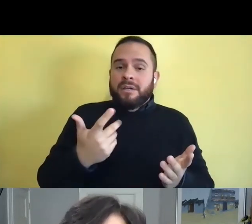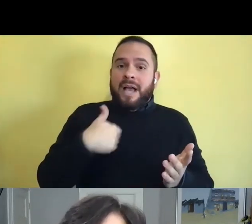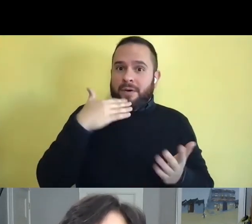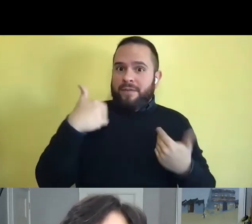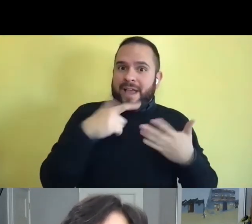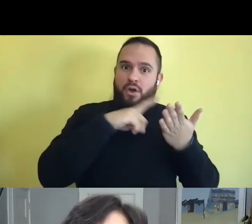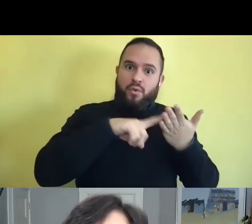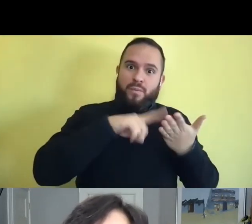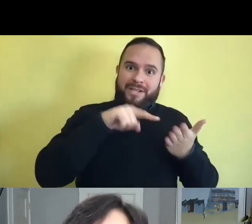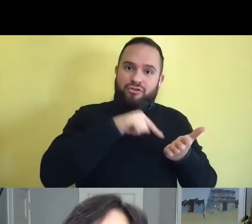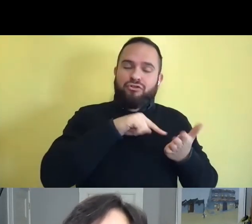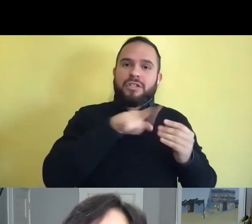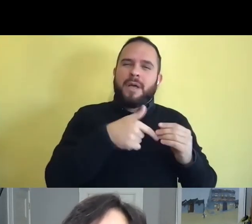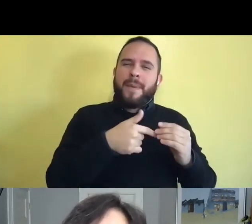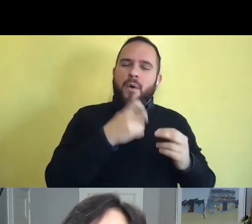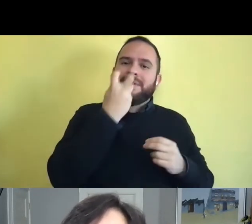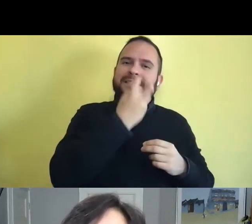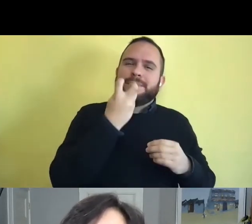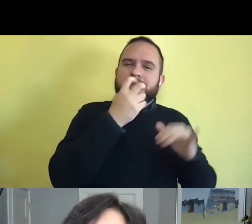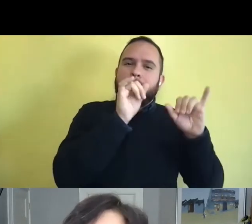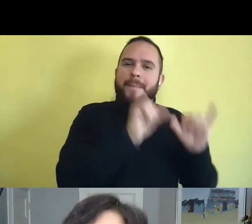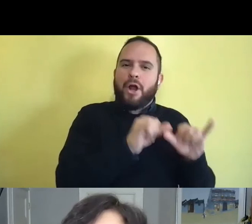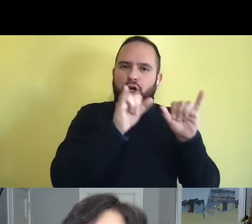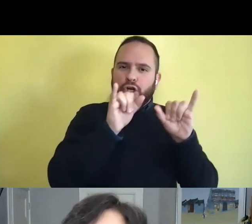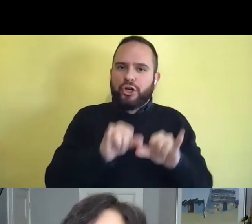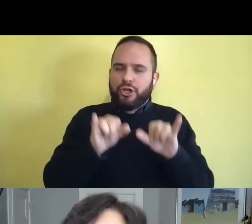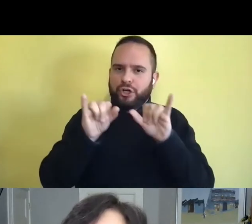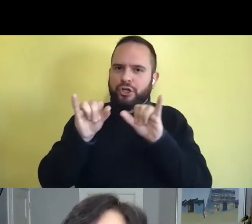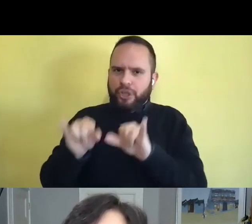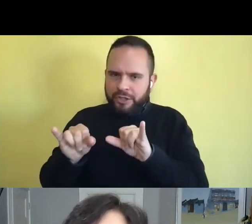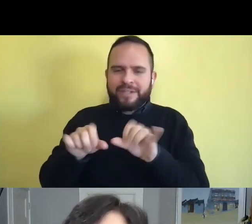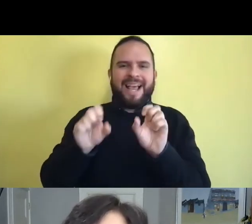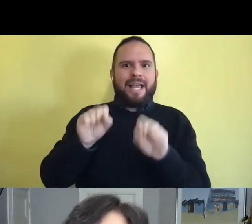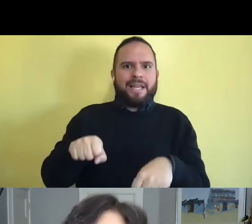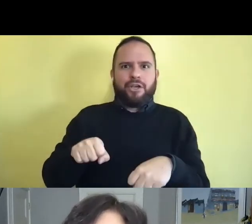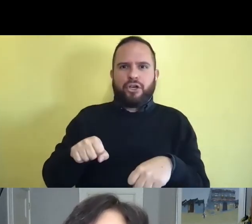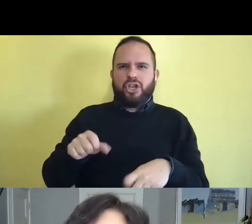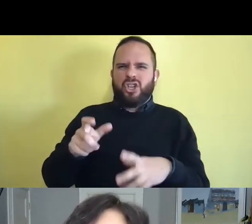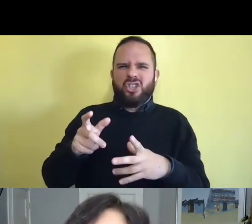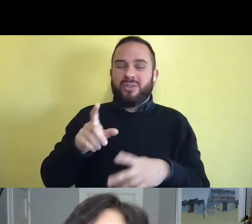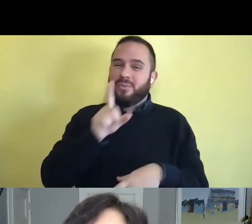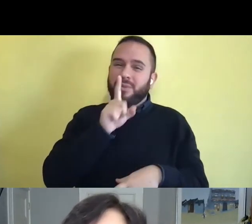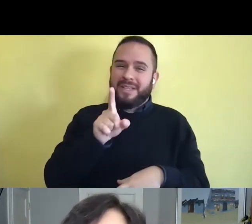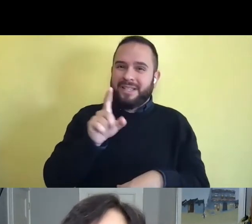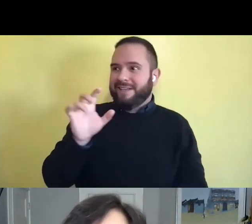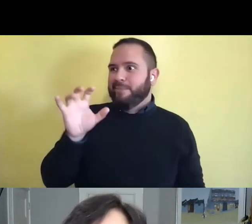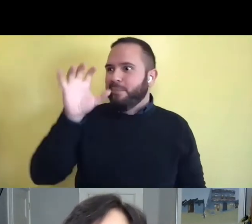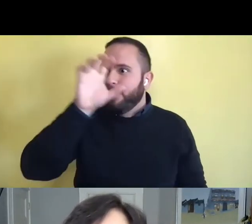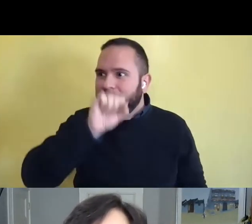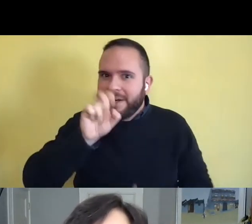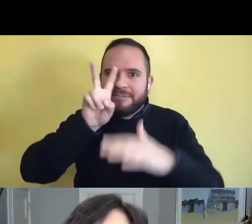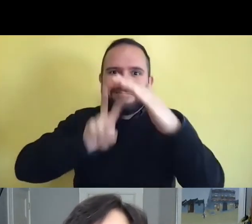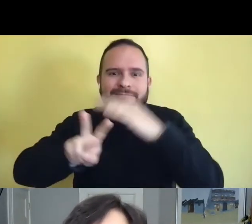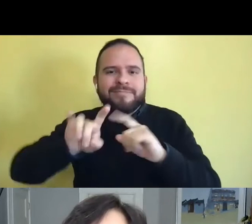speech pattern that can actually kind of predict the onset of schizophrenia. So that's one example